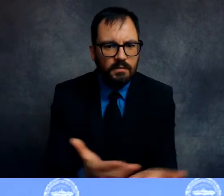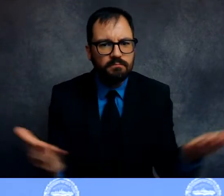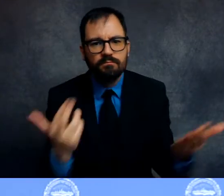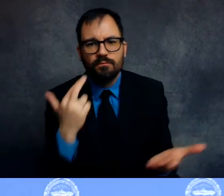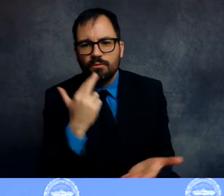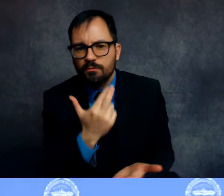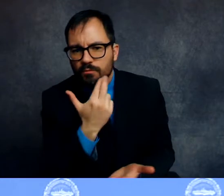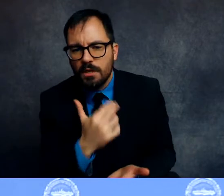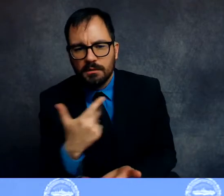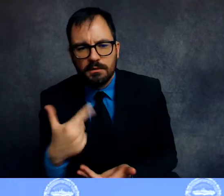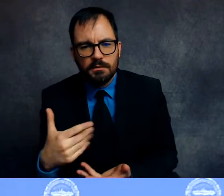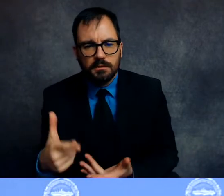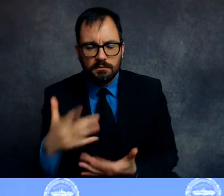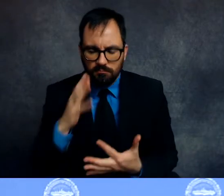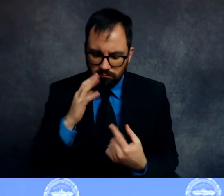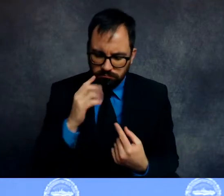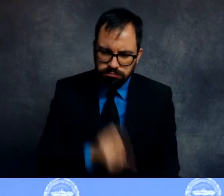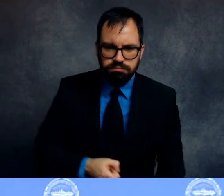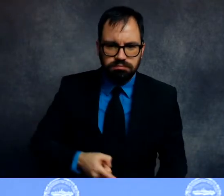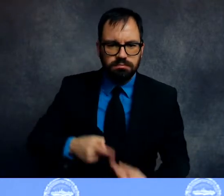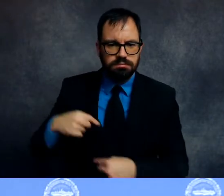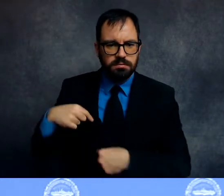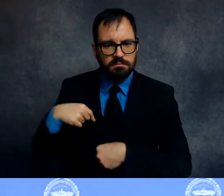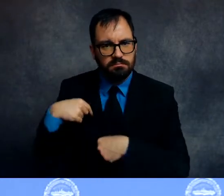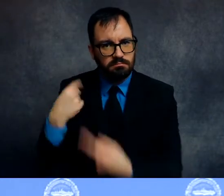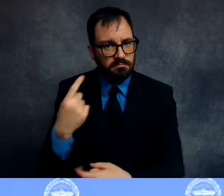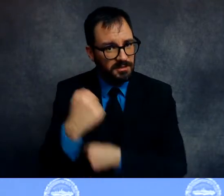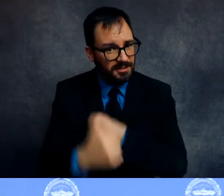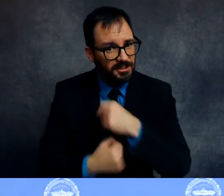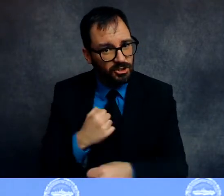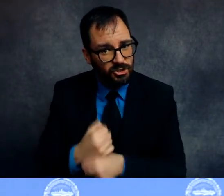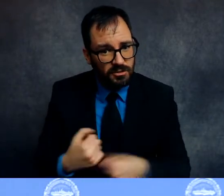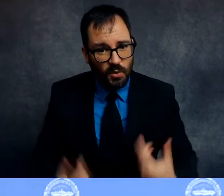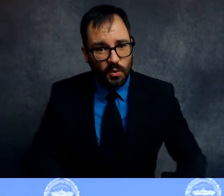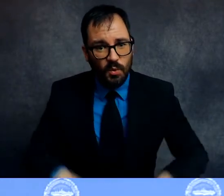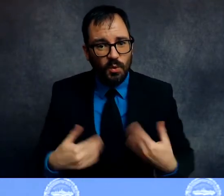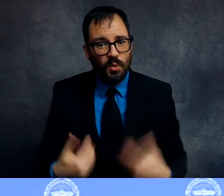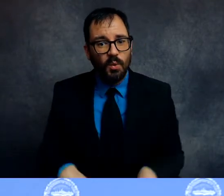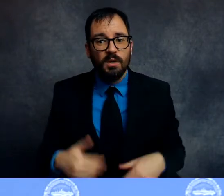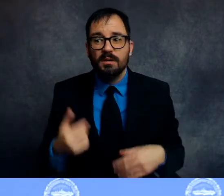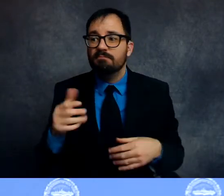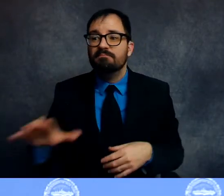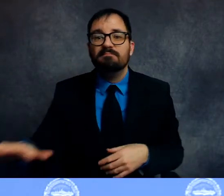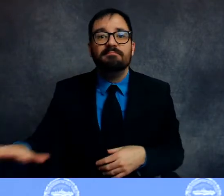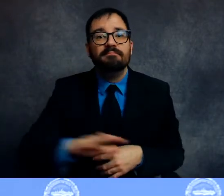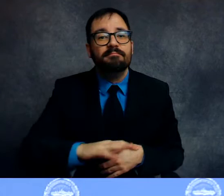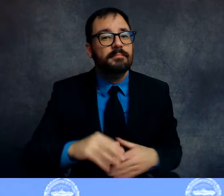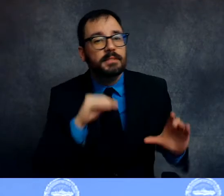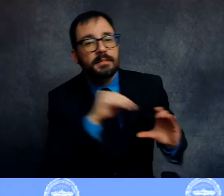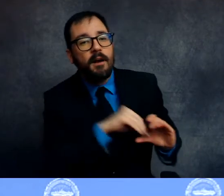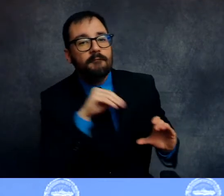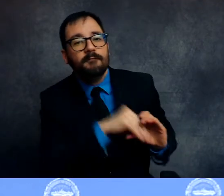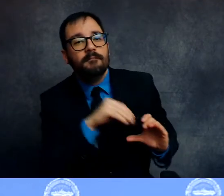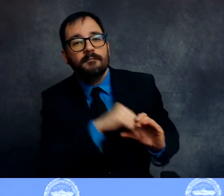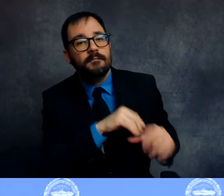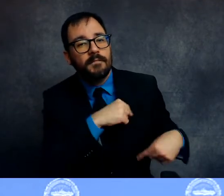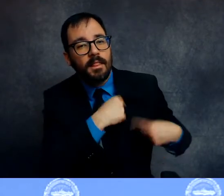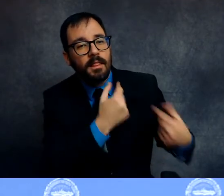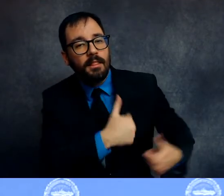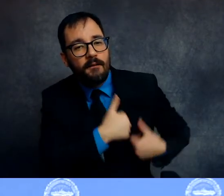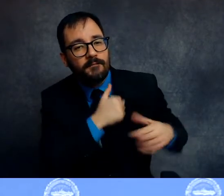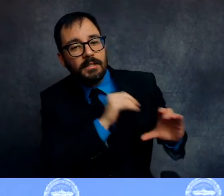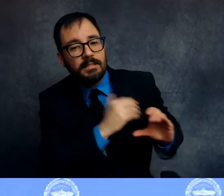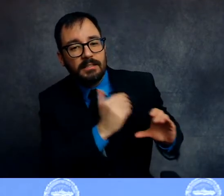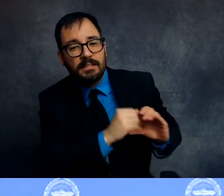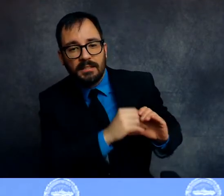celebration that we all want to have. Also, we're incredibly grateful for our restaurants. We know what a struggle has been